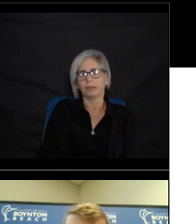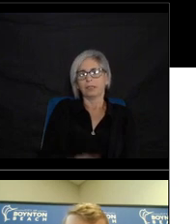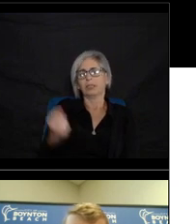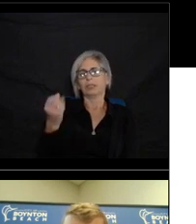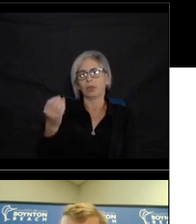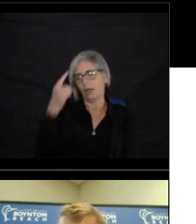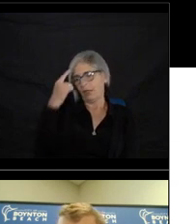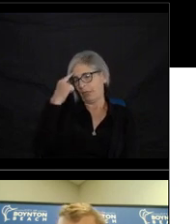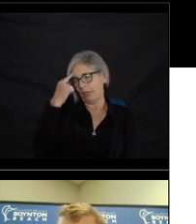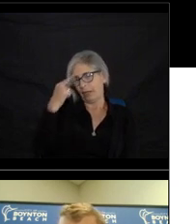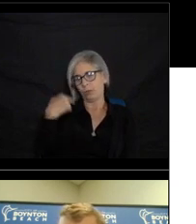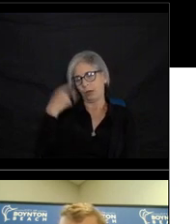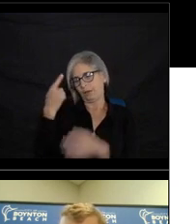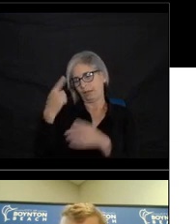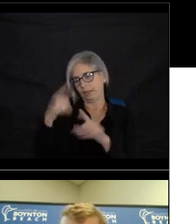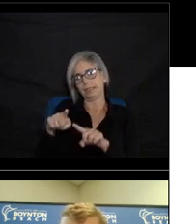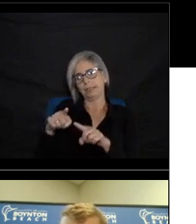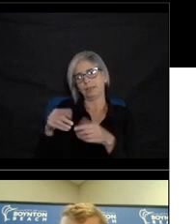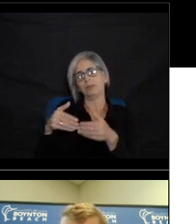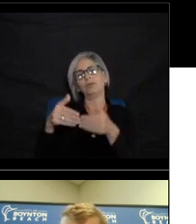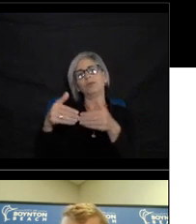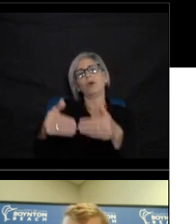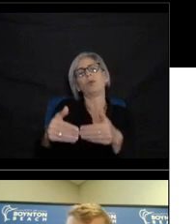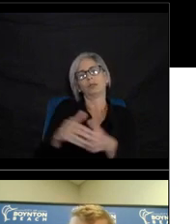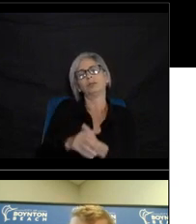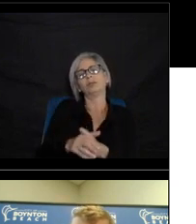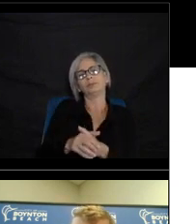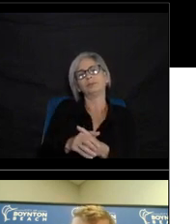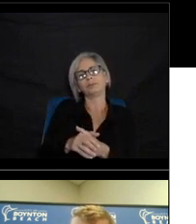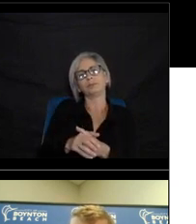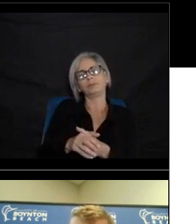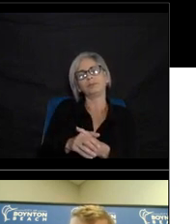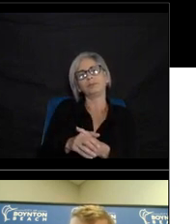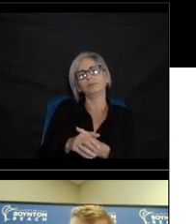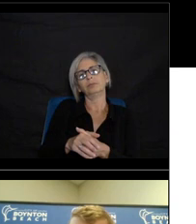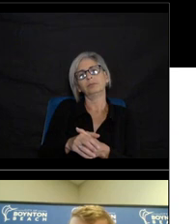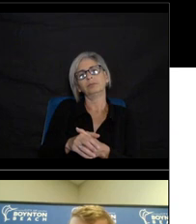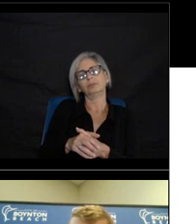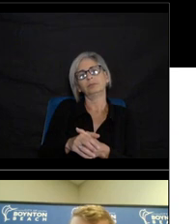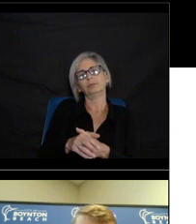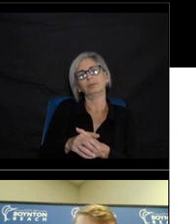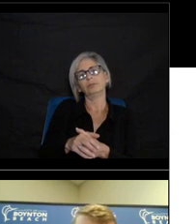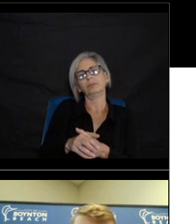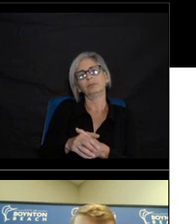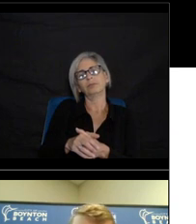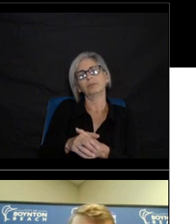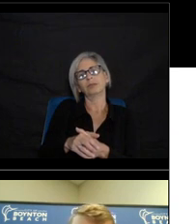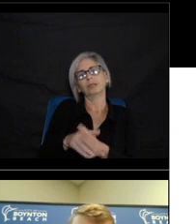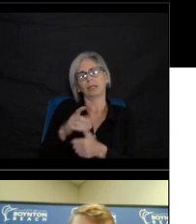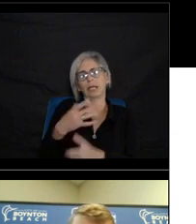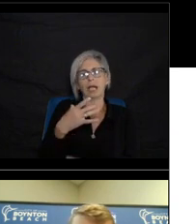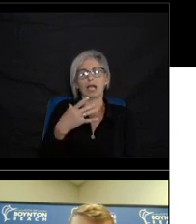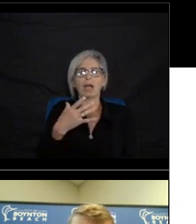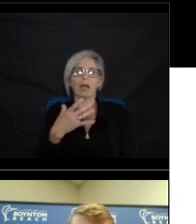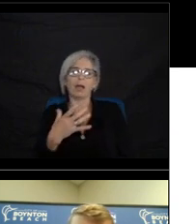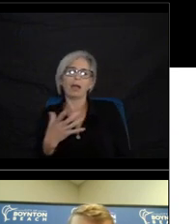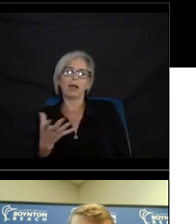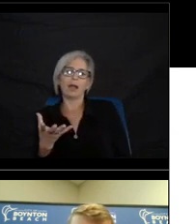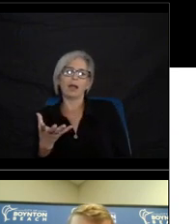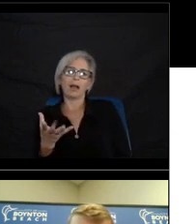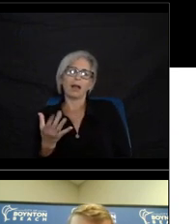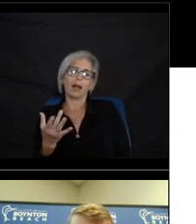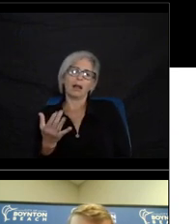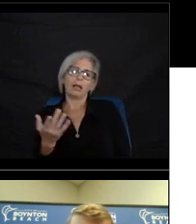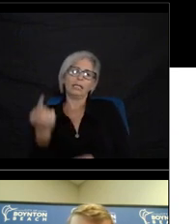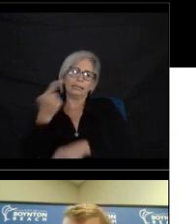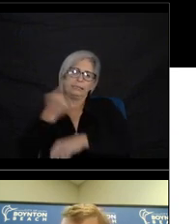I think we have consensus to move forward, and that with, you know, I'd like to see about getting a